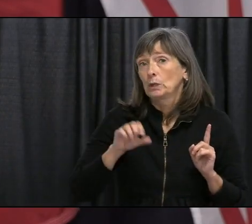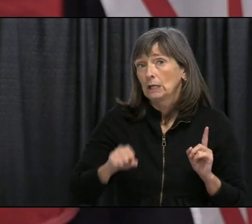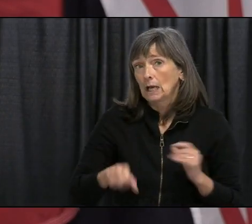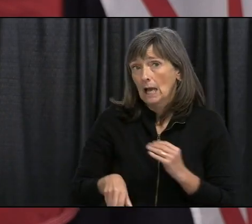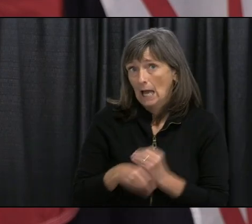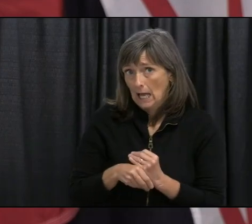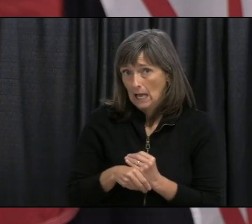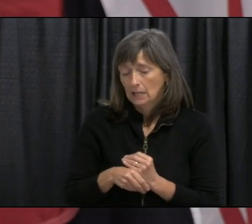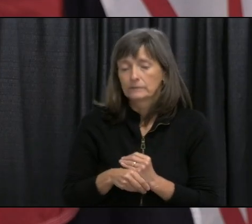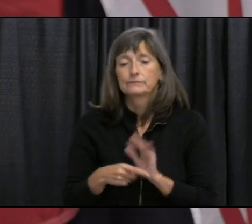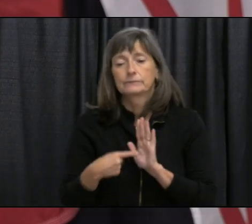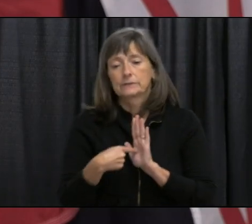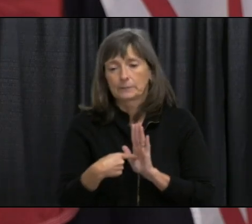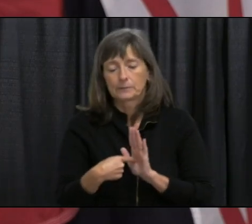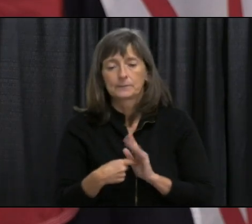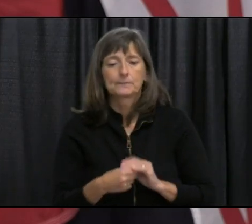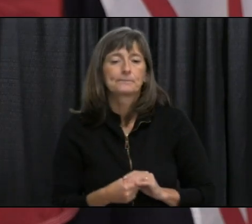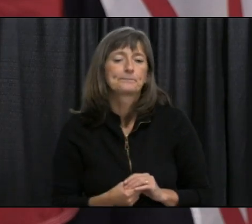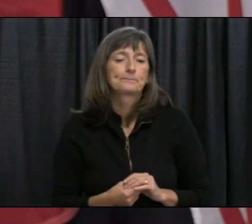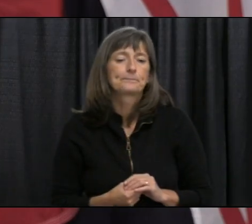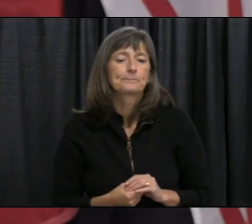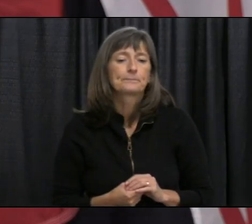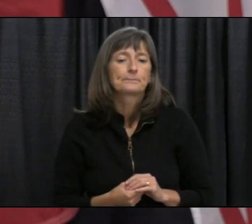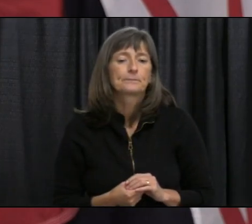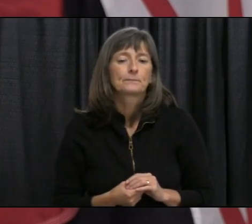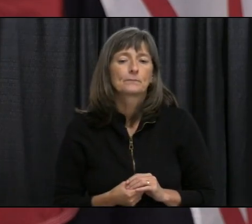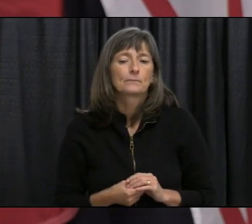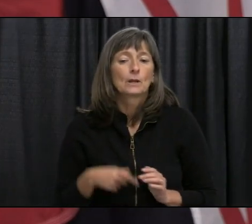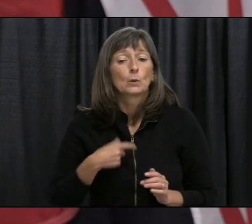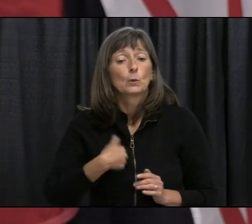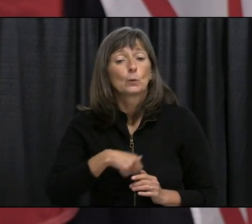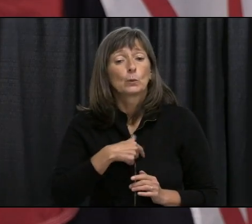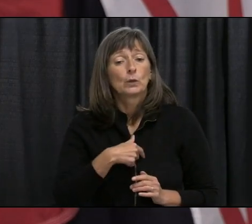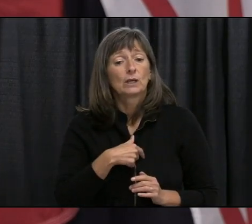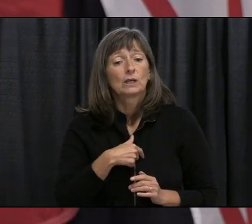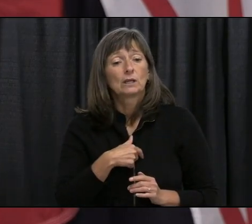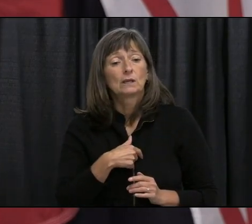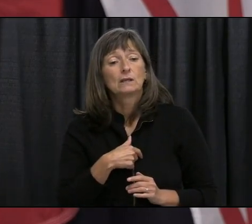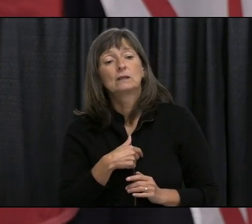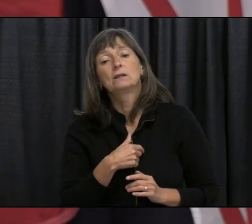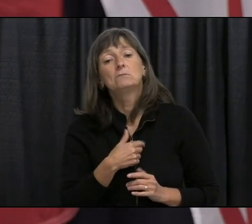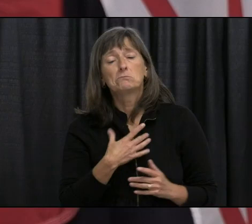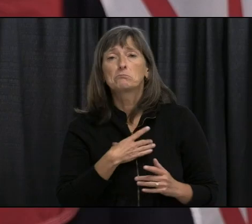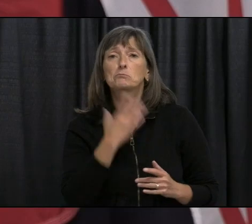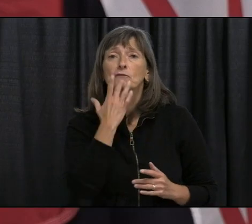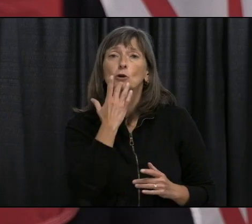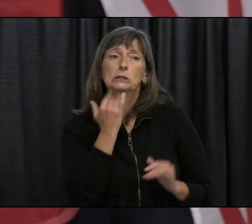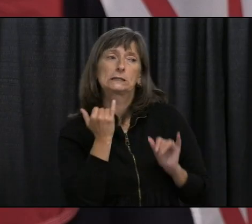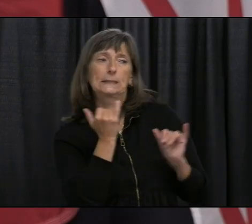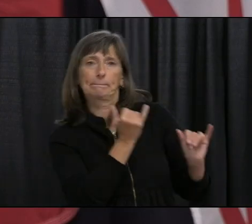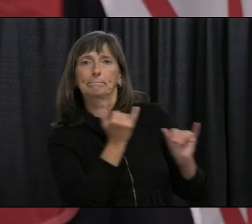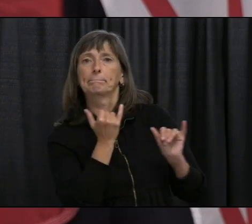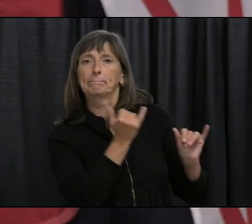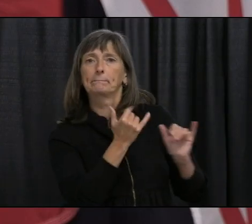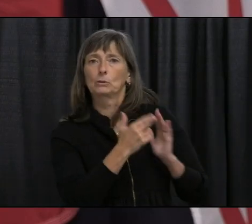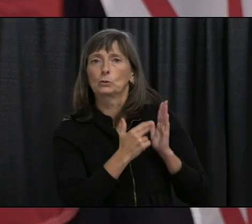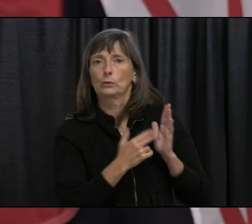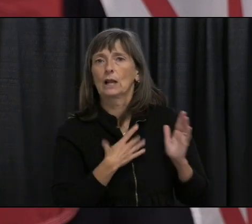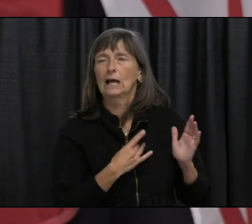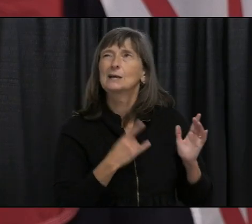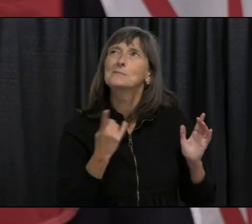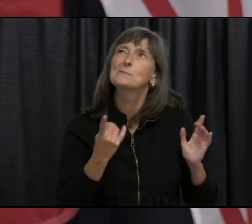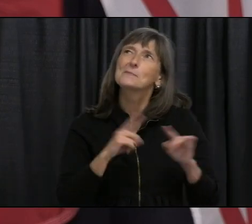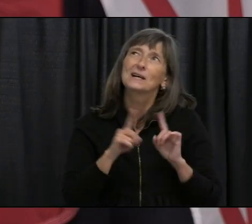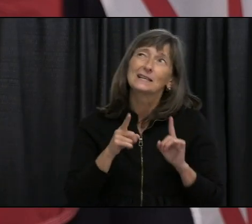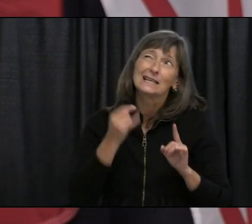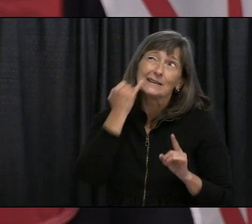have tried to align ourselves as far as possible. And I think I would kind of flip that round and say,